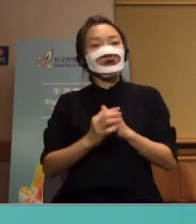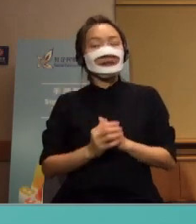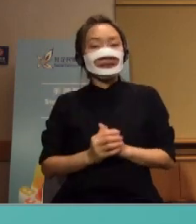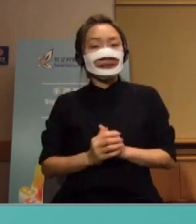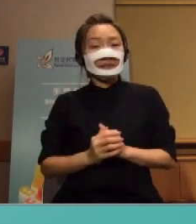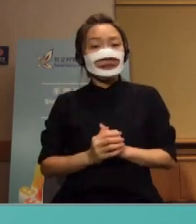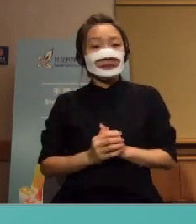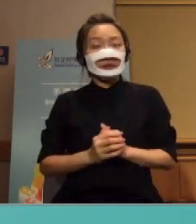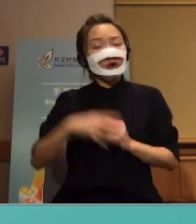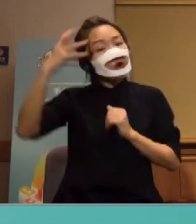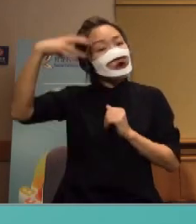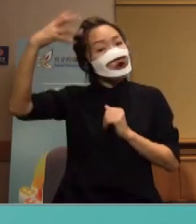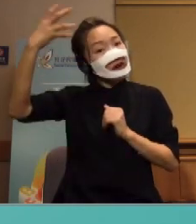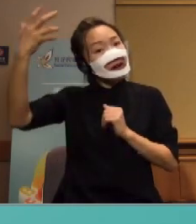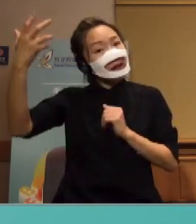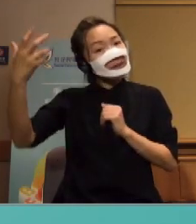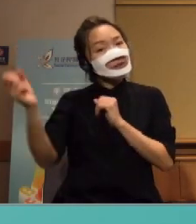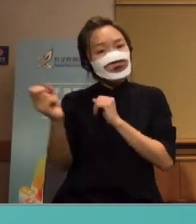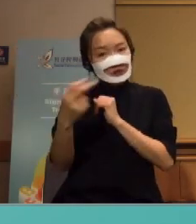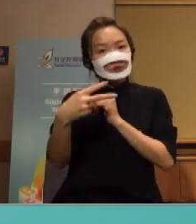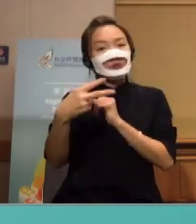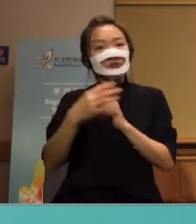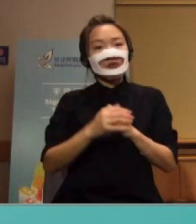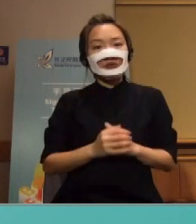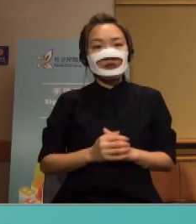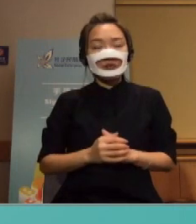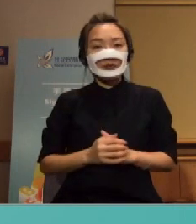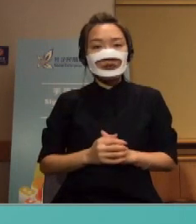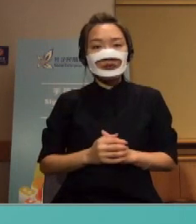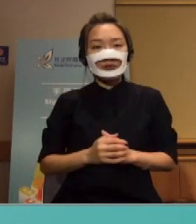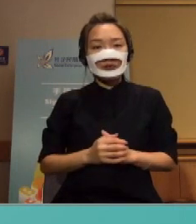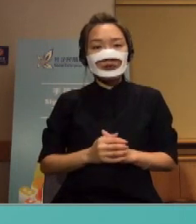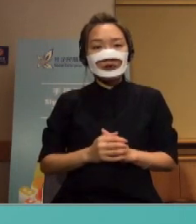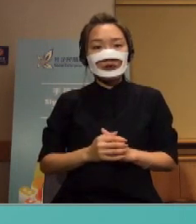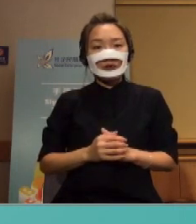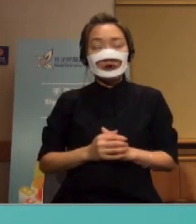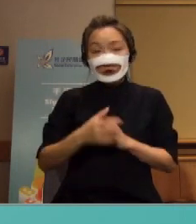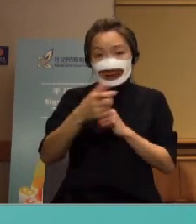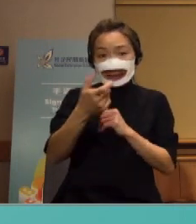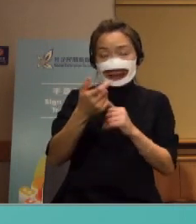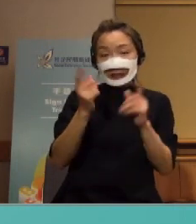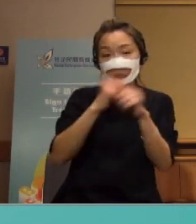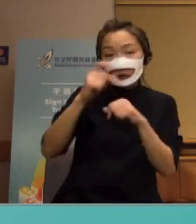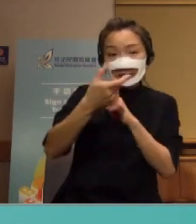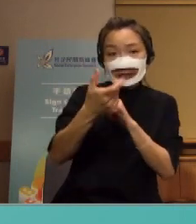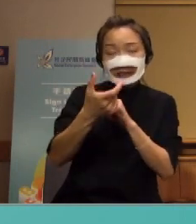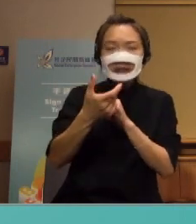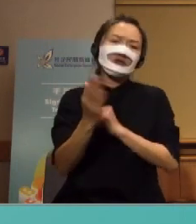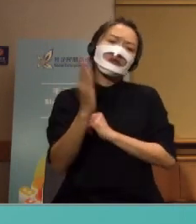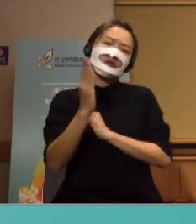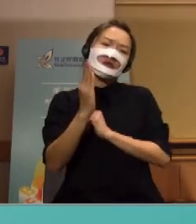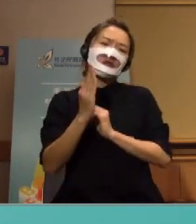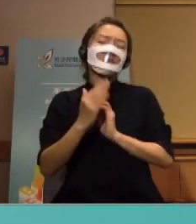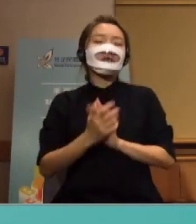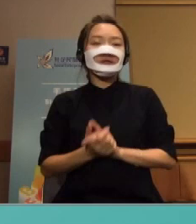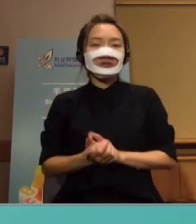the way that we generate crypto tokens today through proof of work, but actually through proof of carbon removal. That's kind of the key idea. We